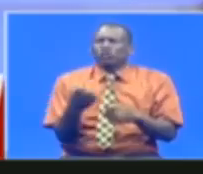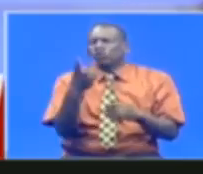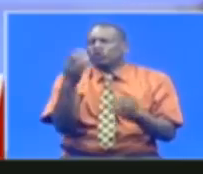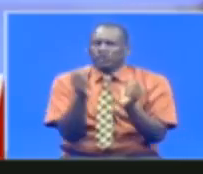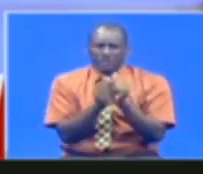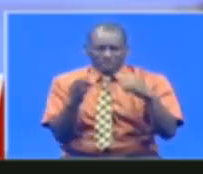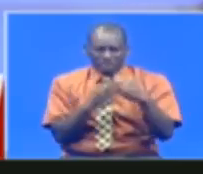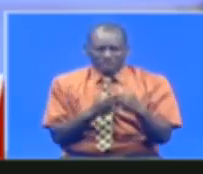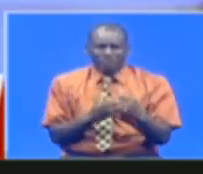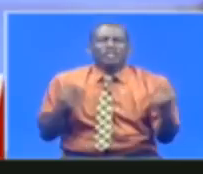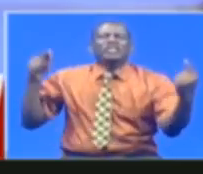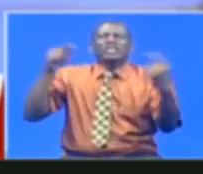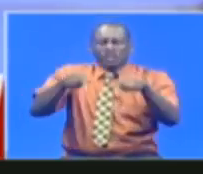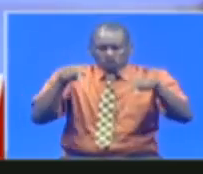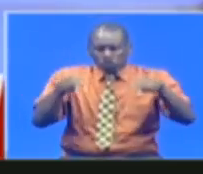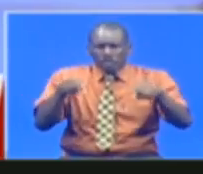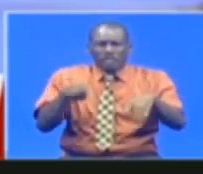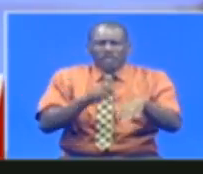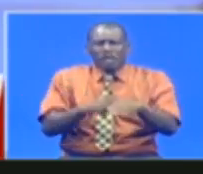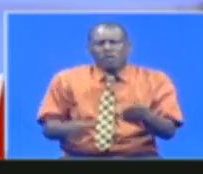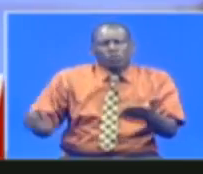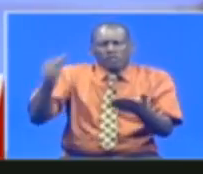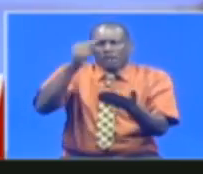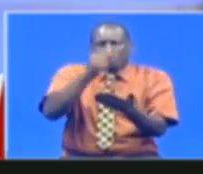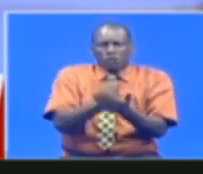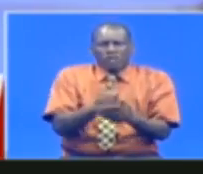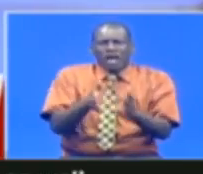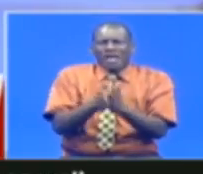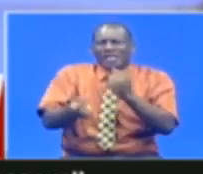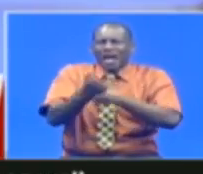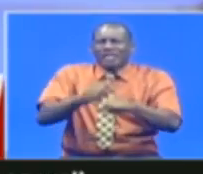2018, until today, when he's been appointed acting National Treasury CS.